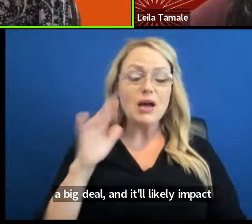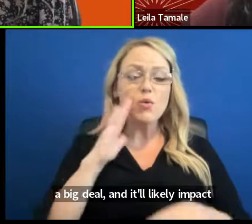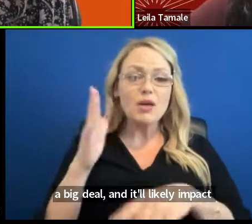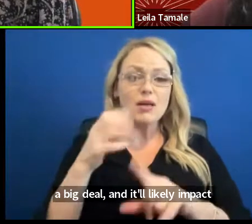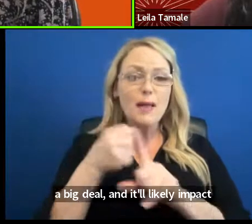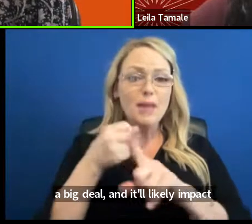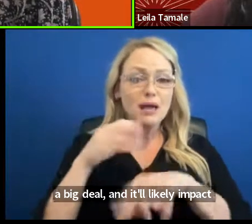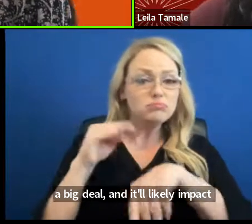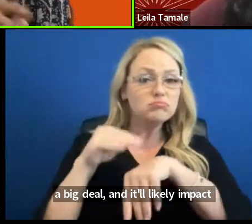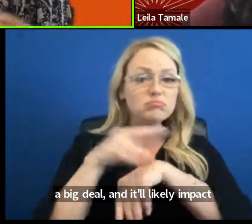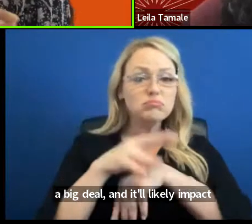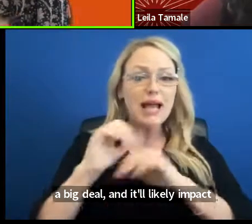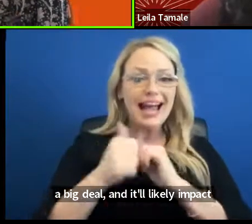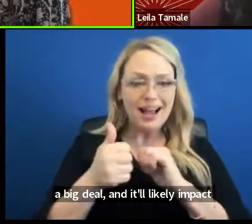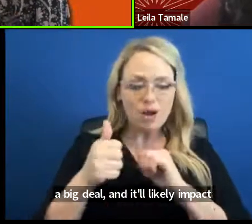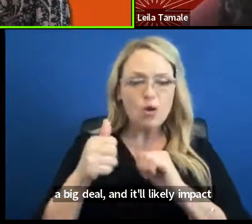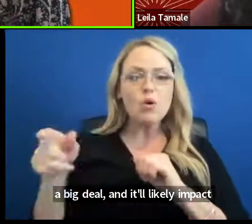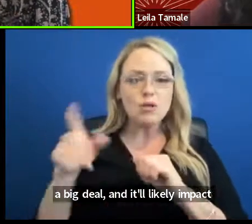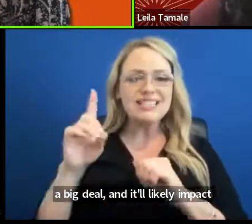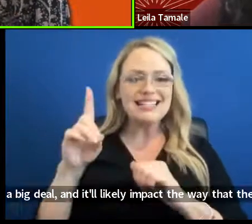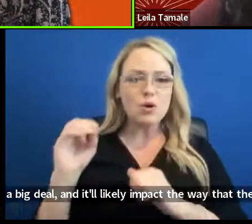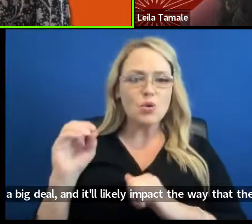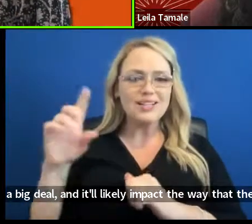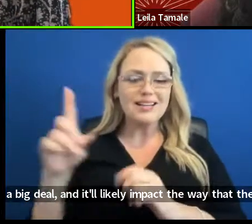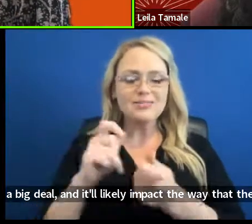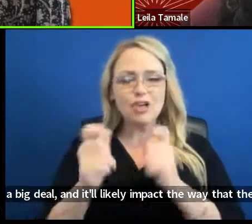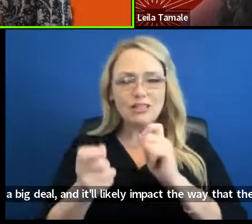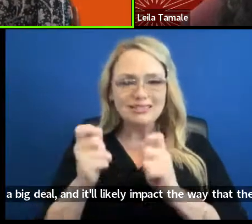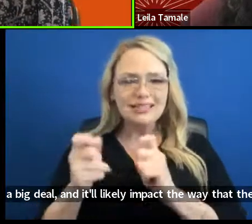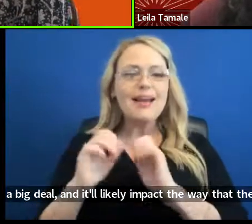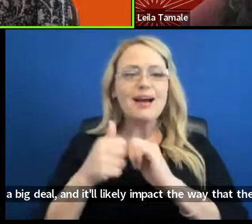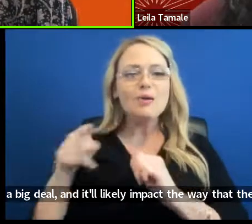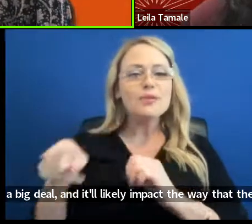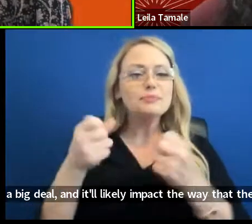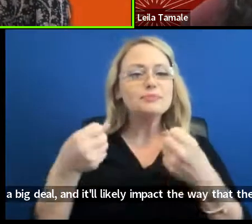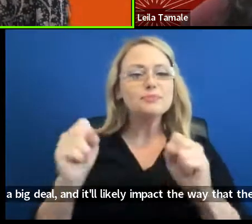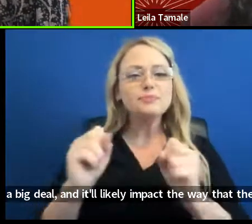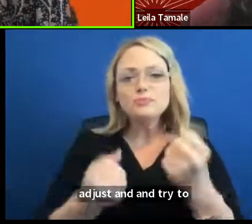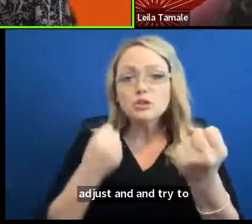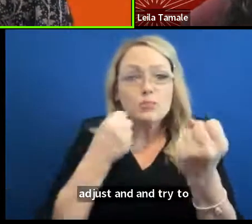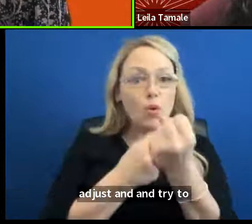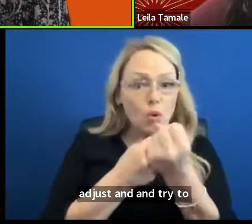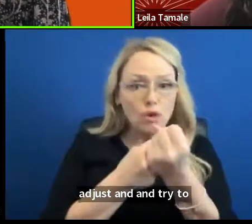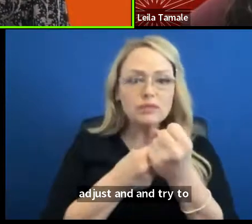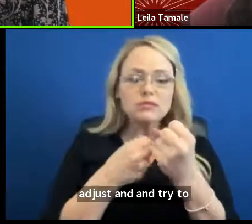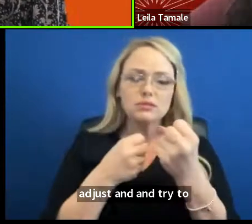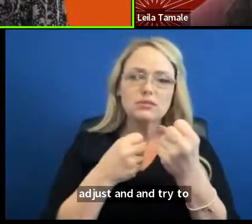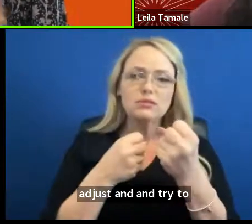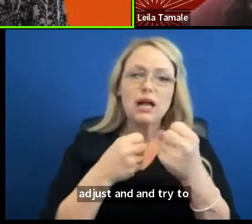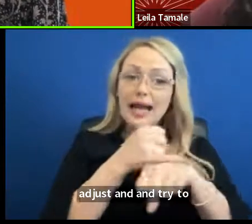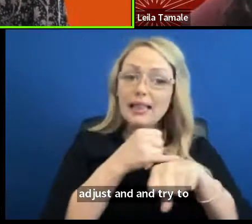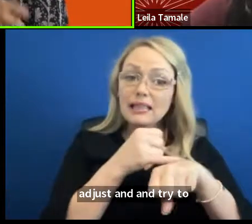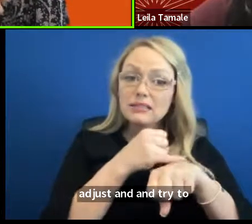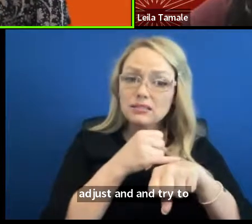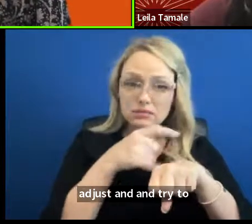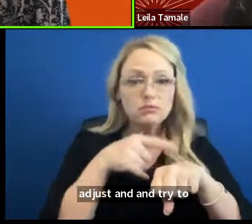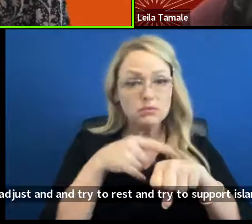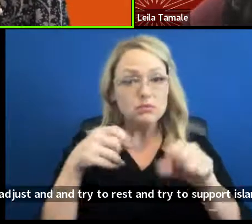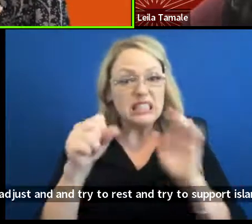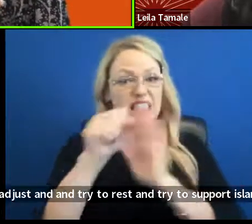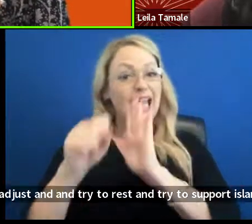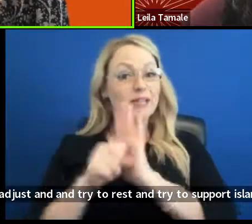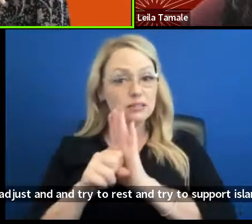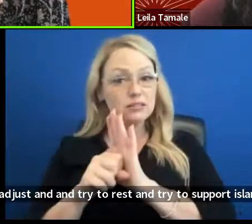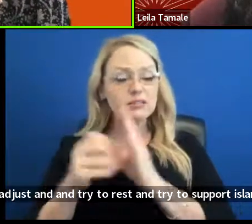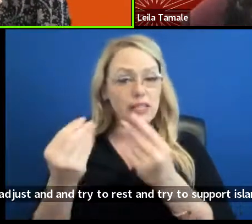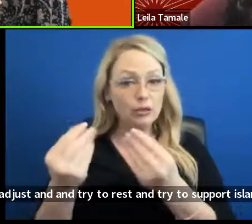they adjust and try to support islands that are states and territories